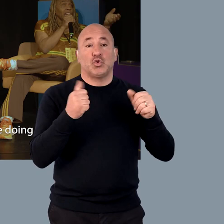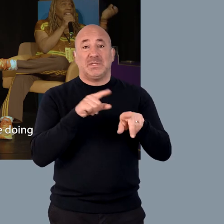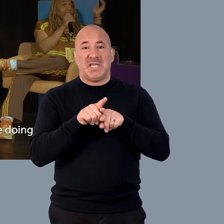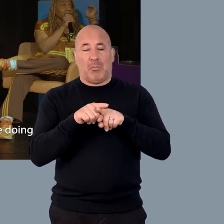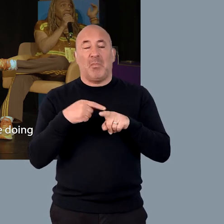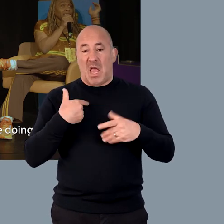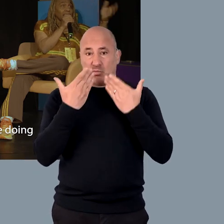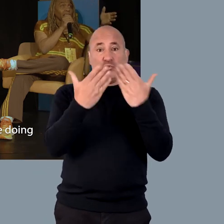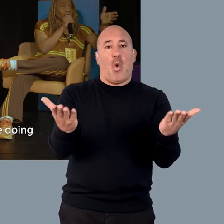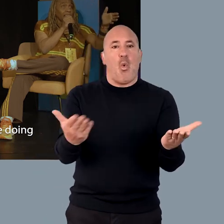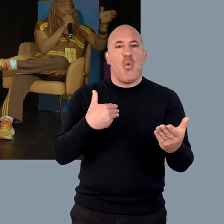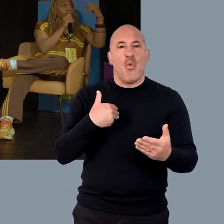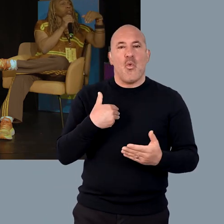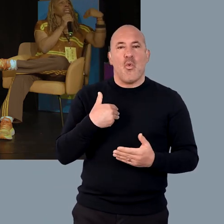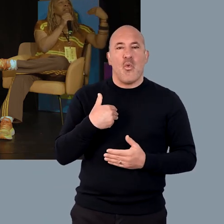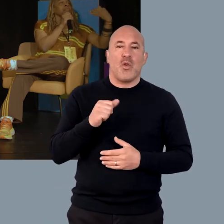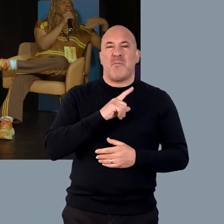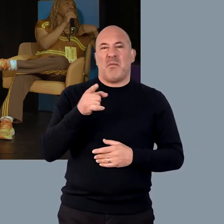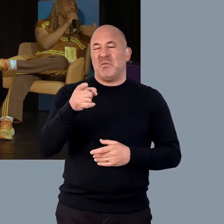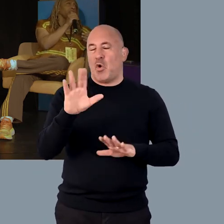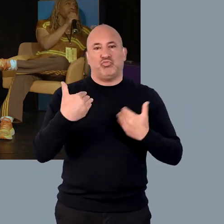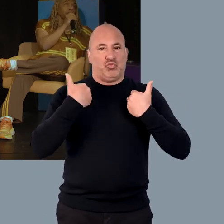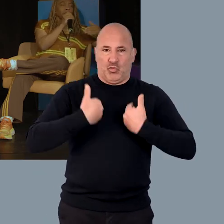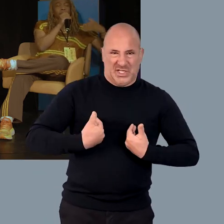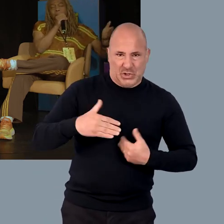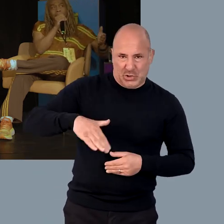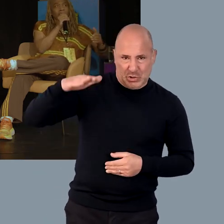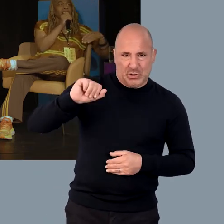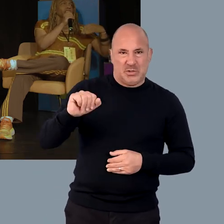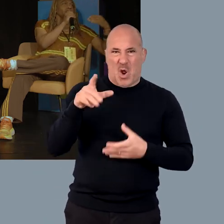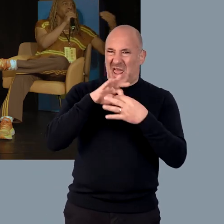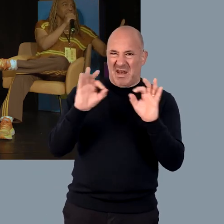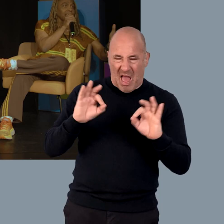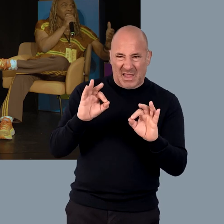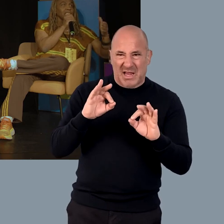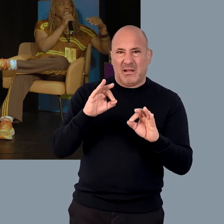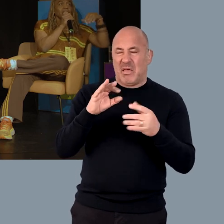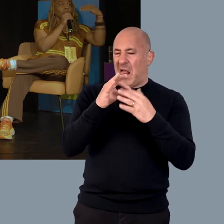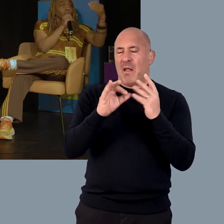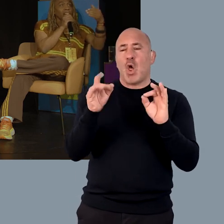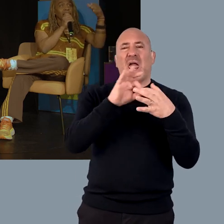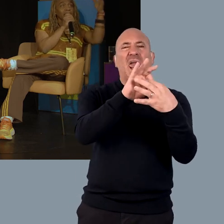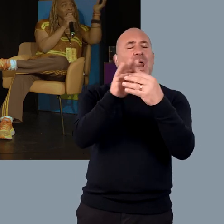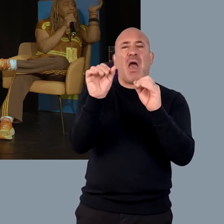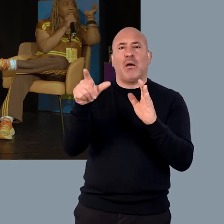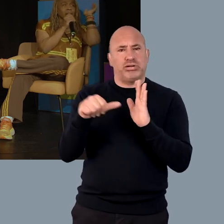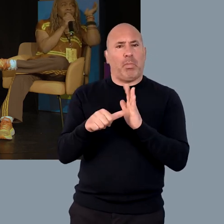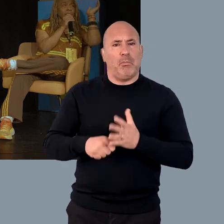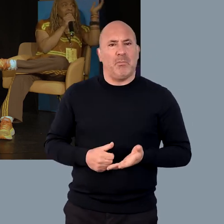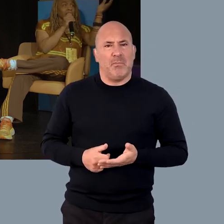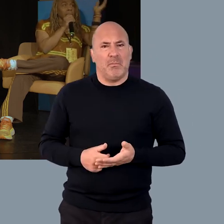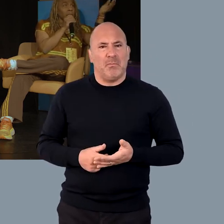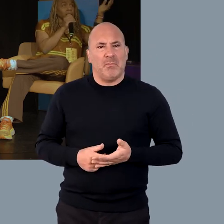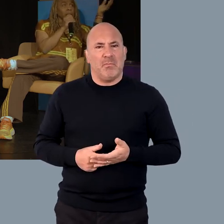doing and then and get out there and i know that you know if you're not from a rich background or you're not connected all of that that